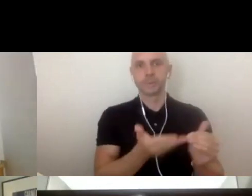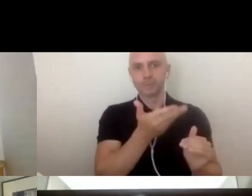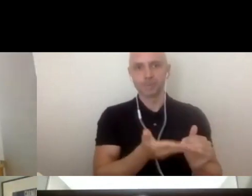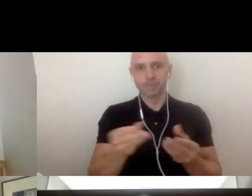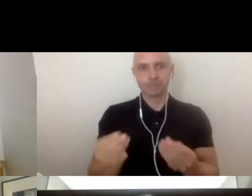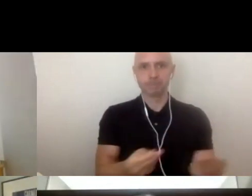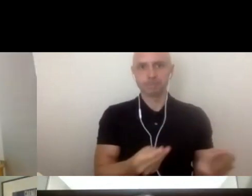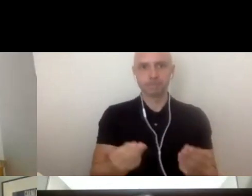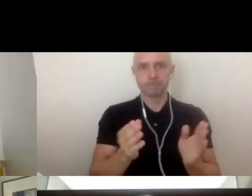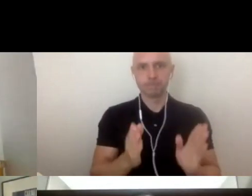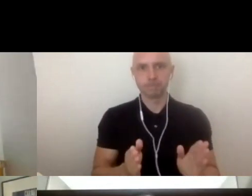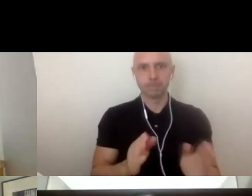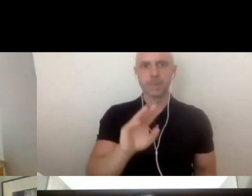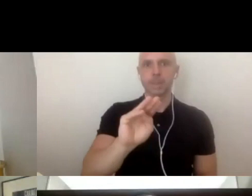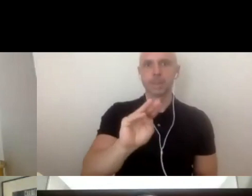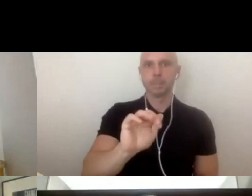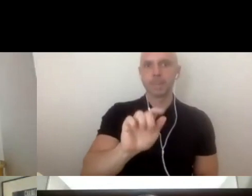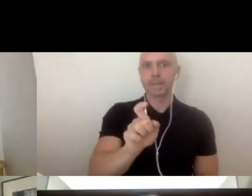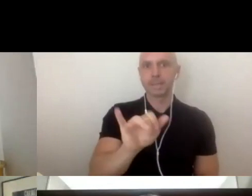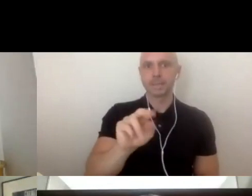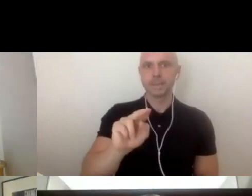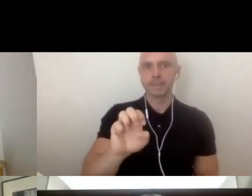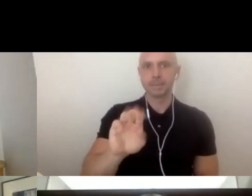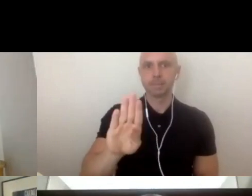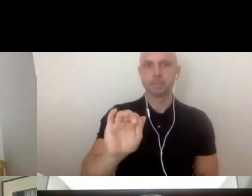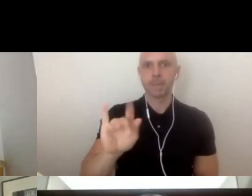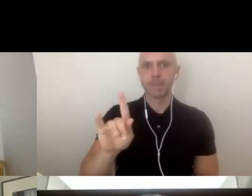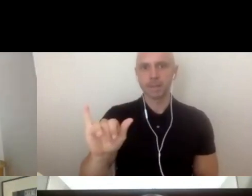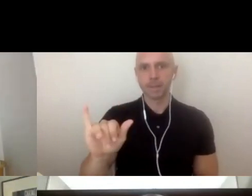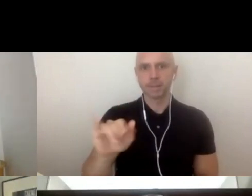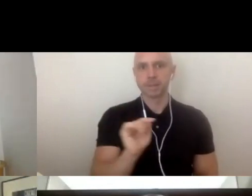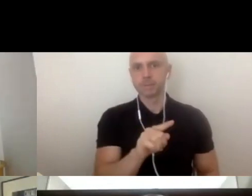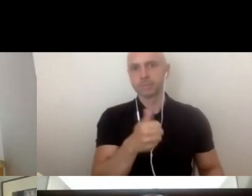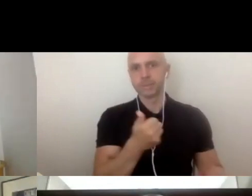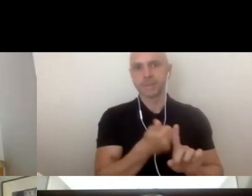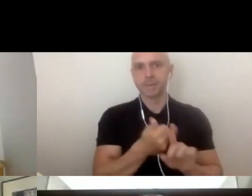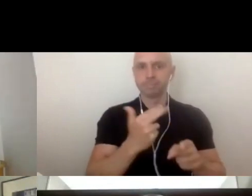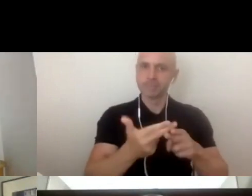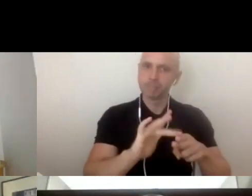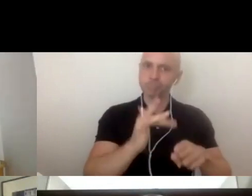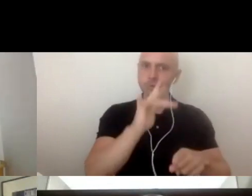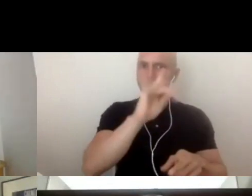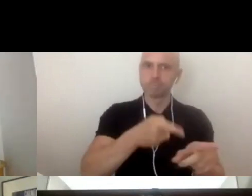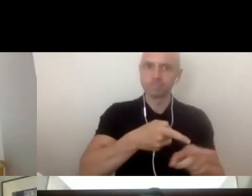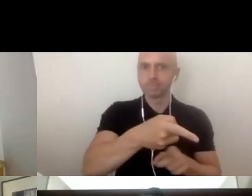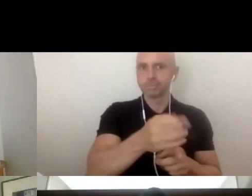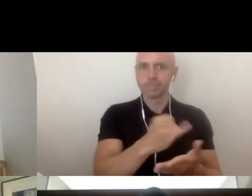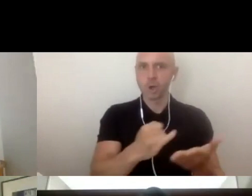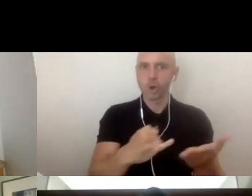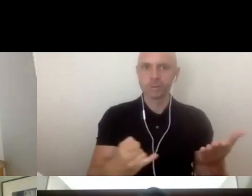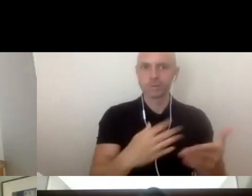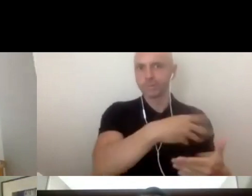Bailey. Maxime is an extraordinary leader in Toronto arts sector. She serves on a number of boards